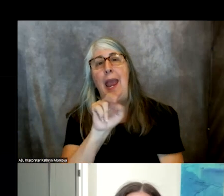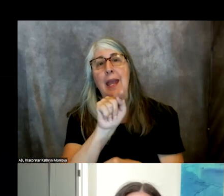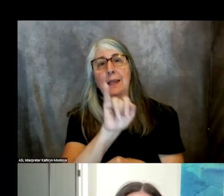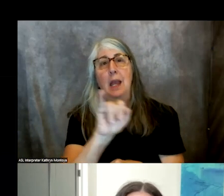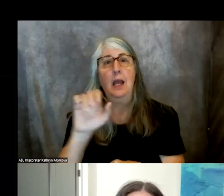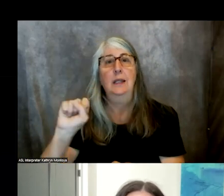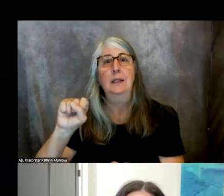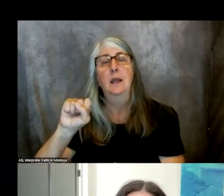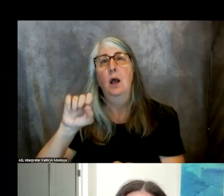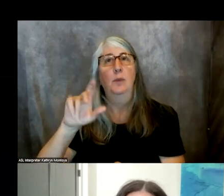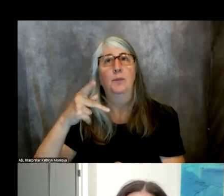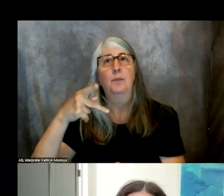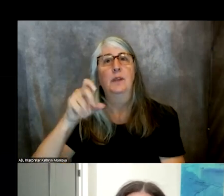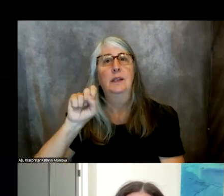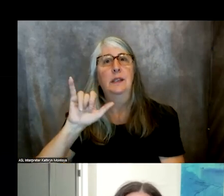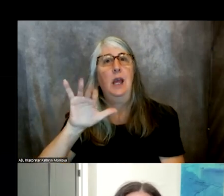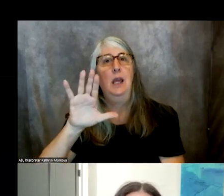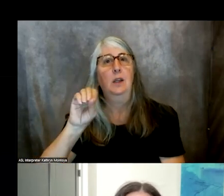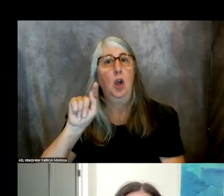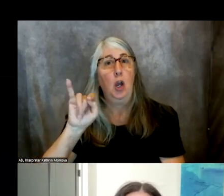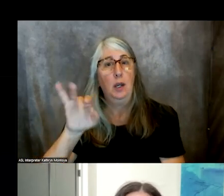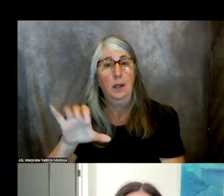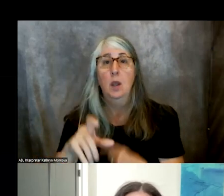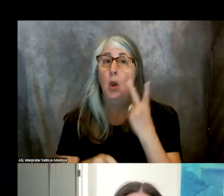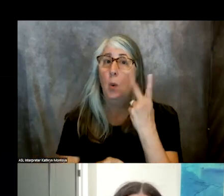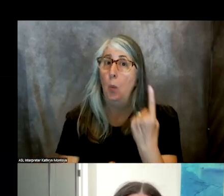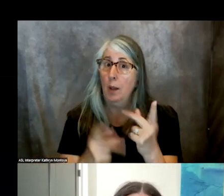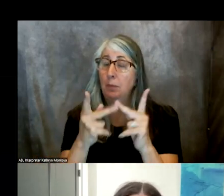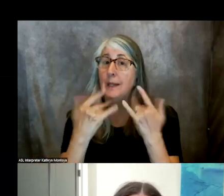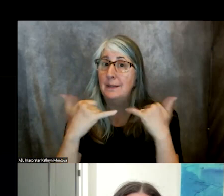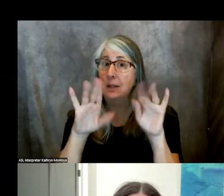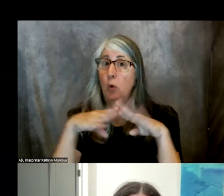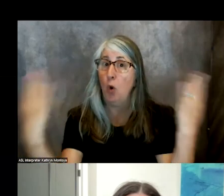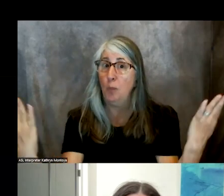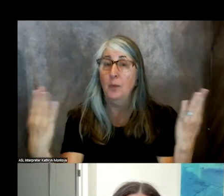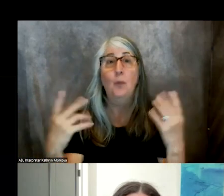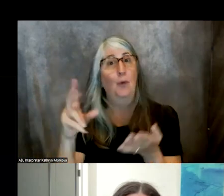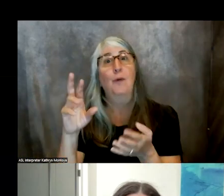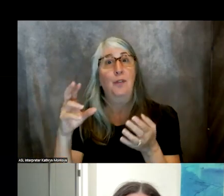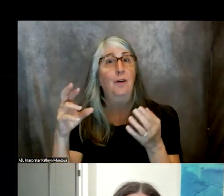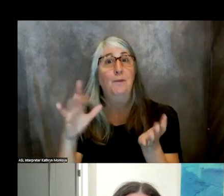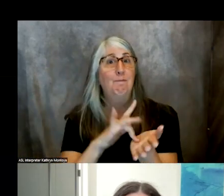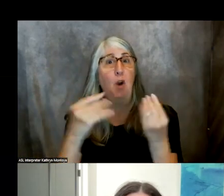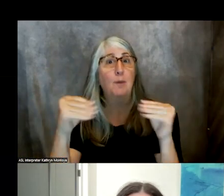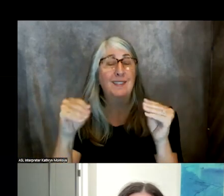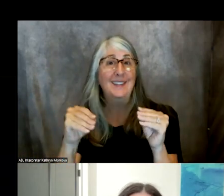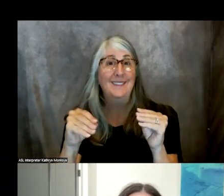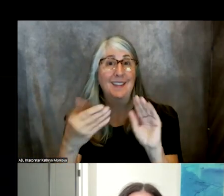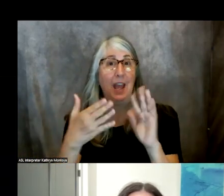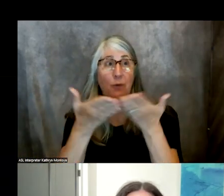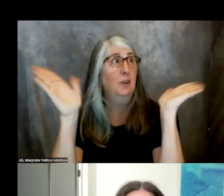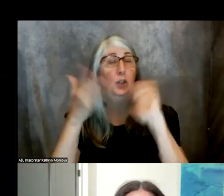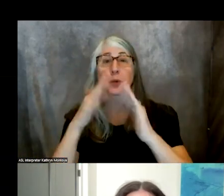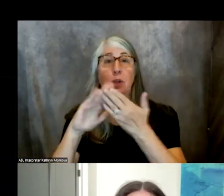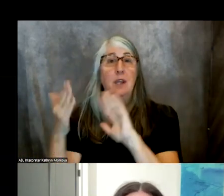And one of the places that stayed open was pharmacies, community pharmacies. As a matter of fact, they were one of the main